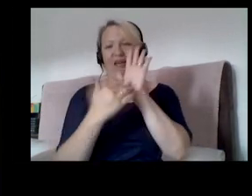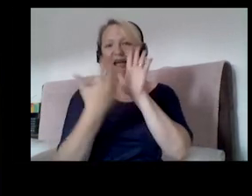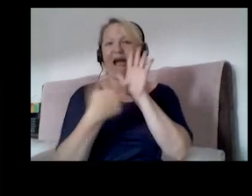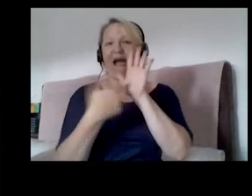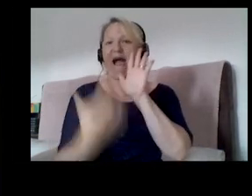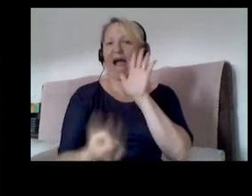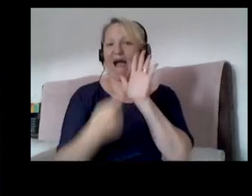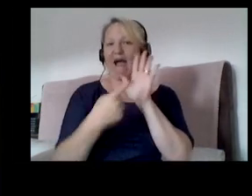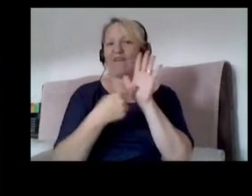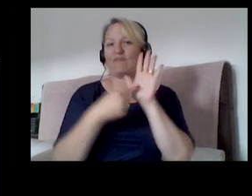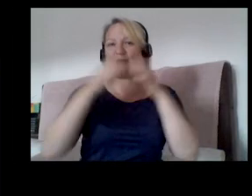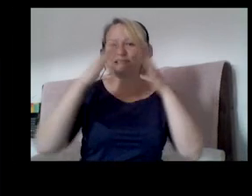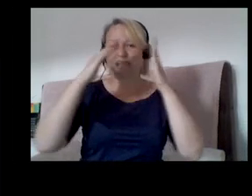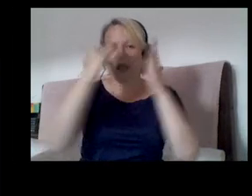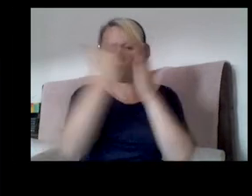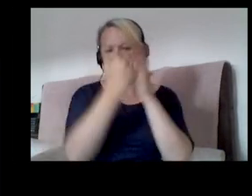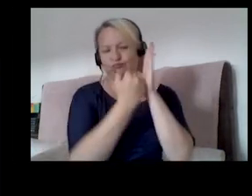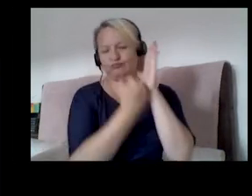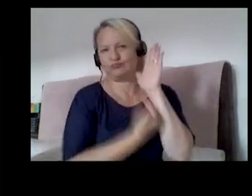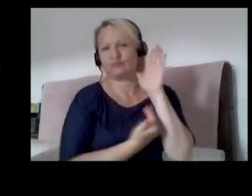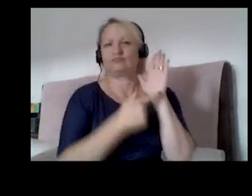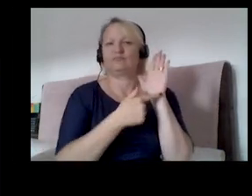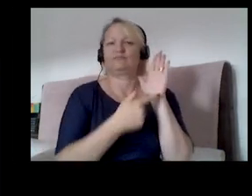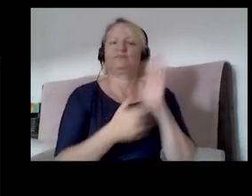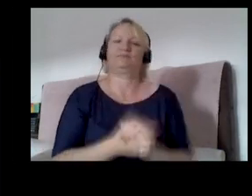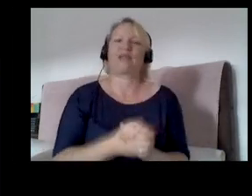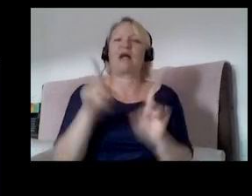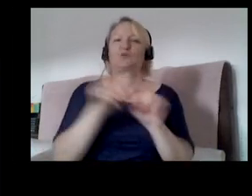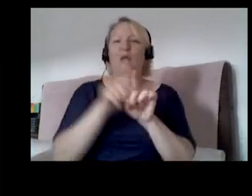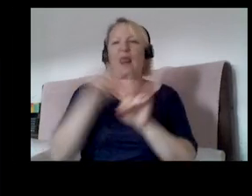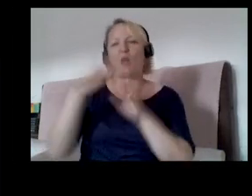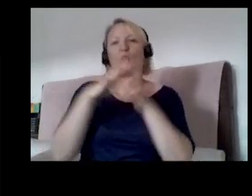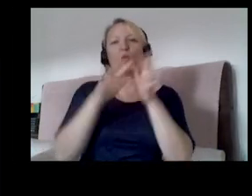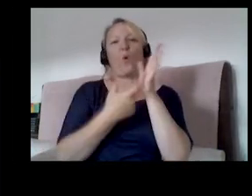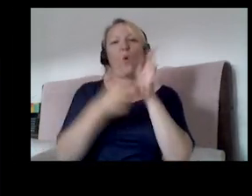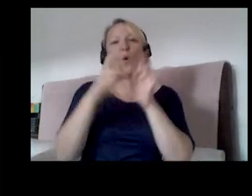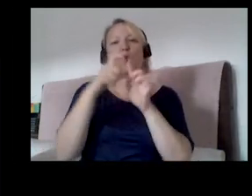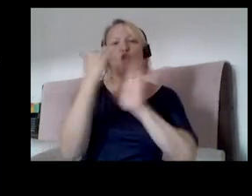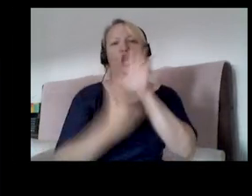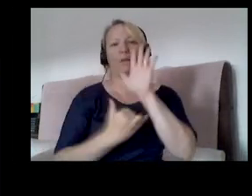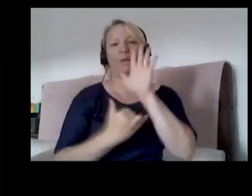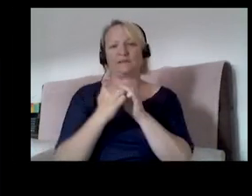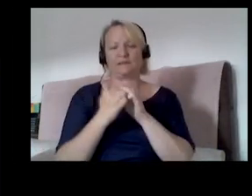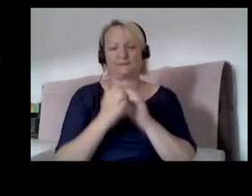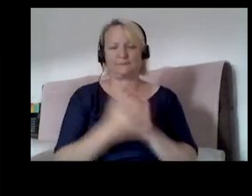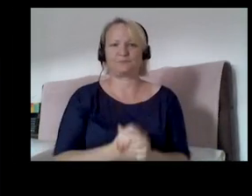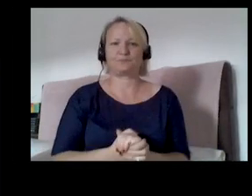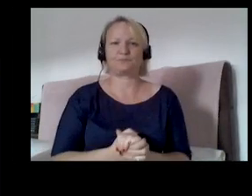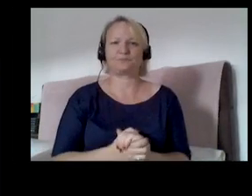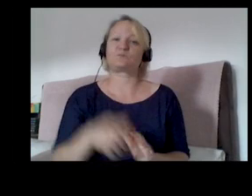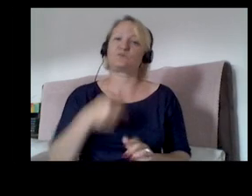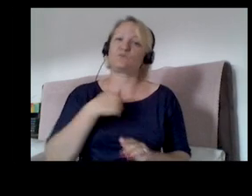which is on our website, and the detail is broken down in your area in our award summaries documents.